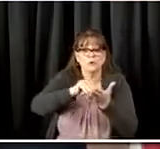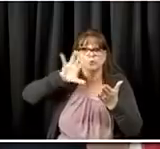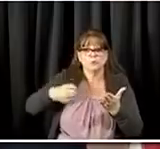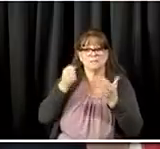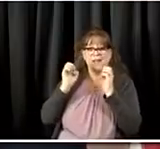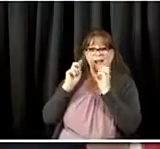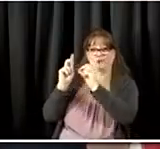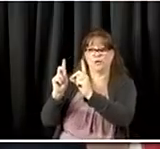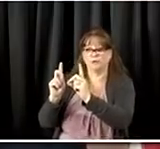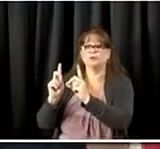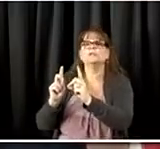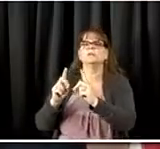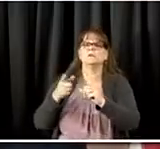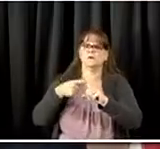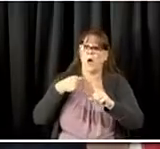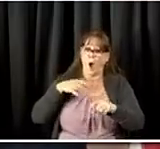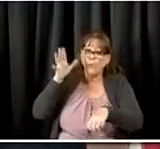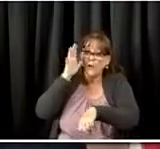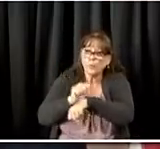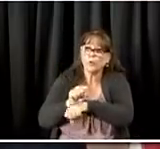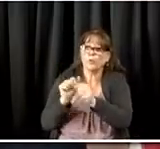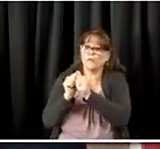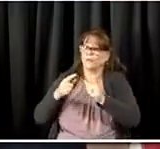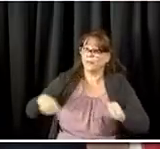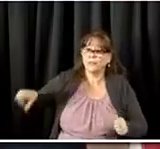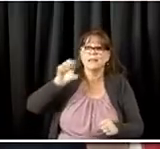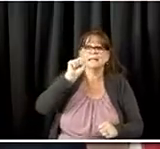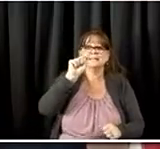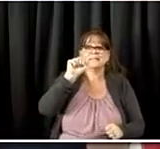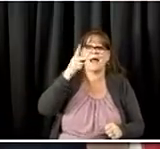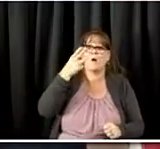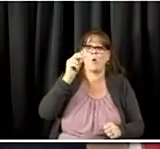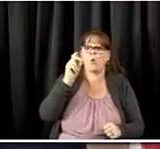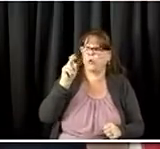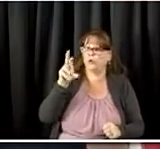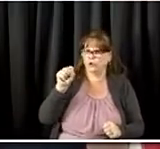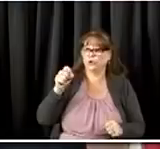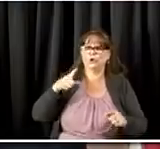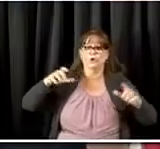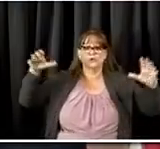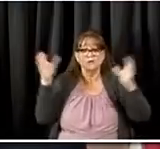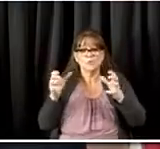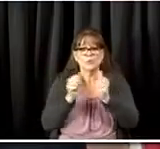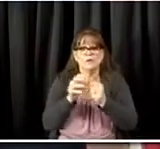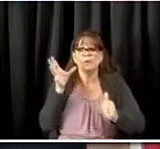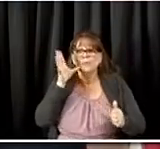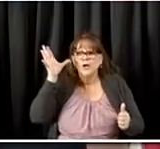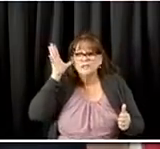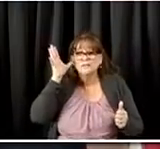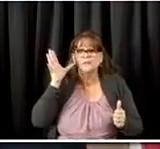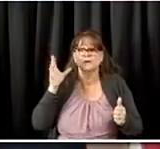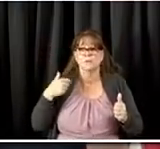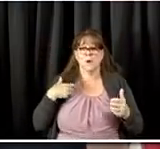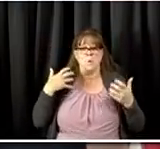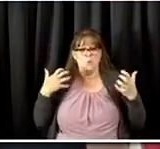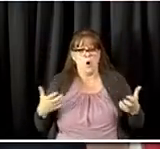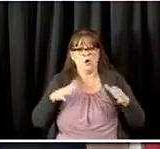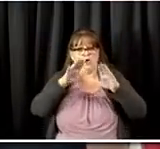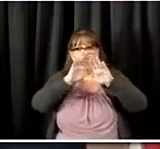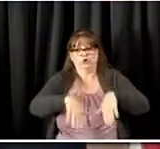we know that not only do parents rely on it, but frankly, we can't let the future of our kids become yet another casualty of